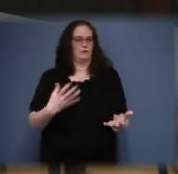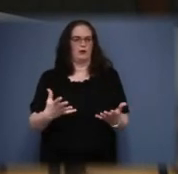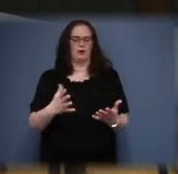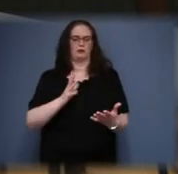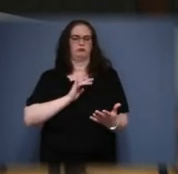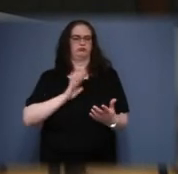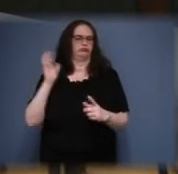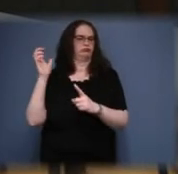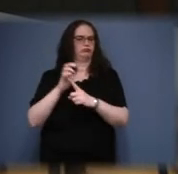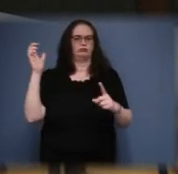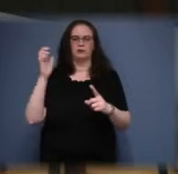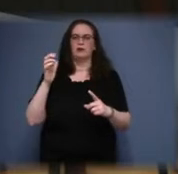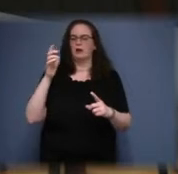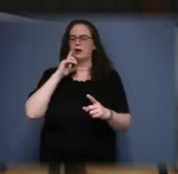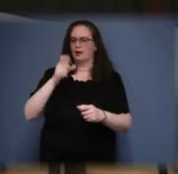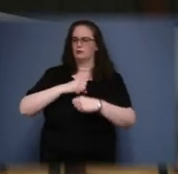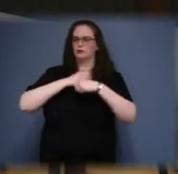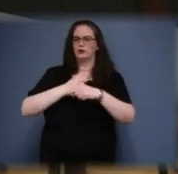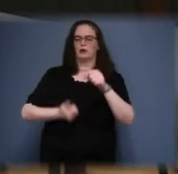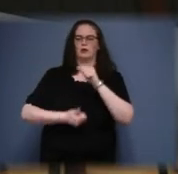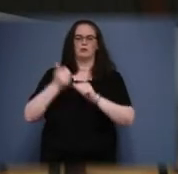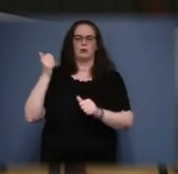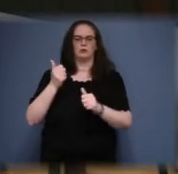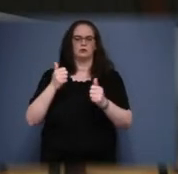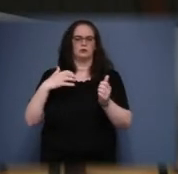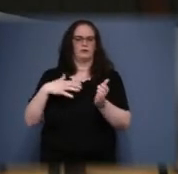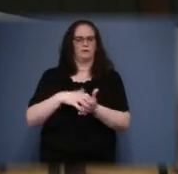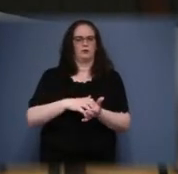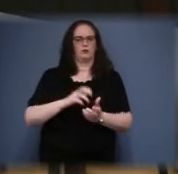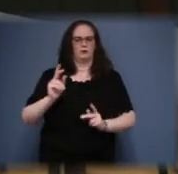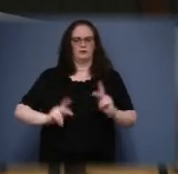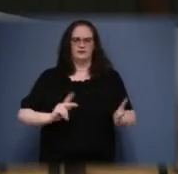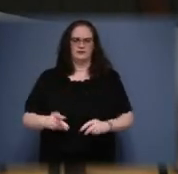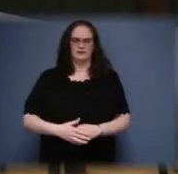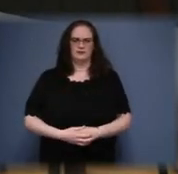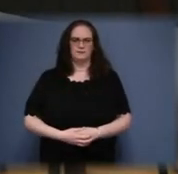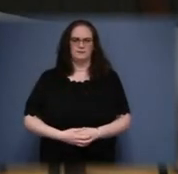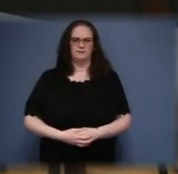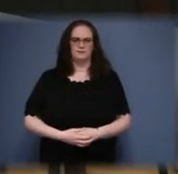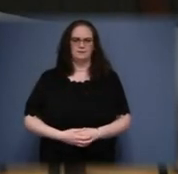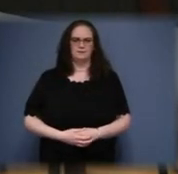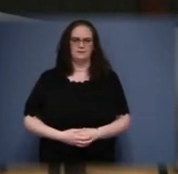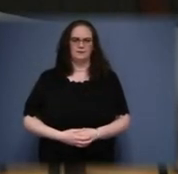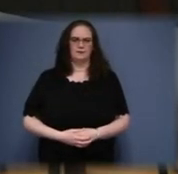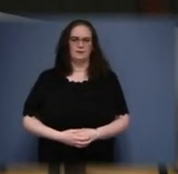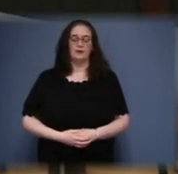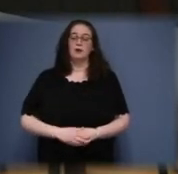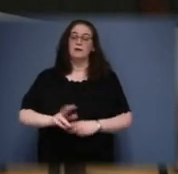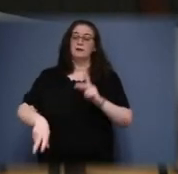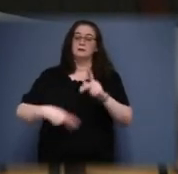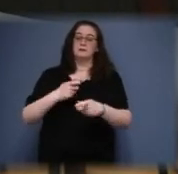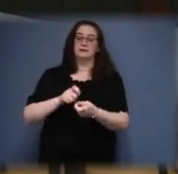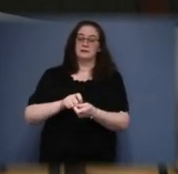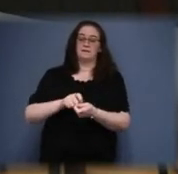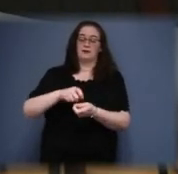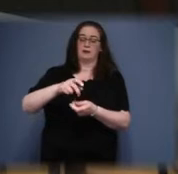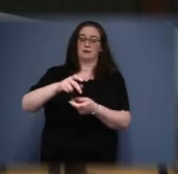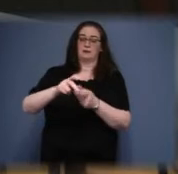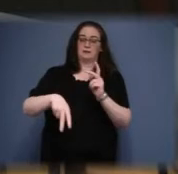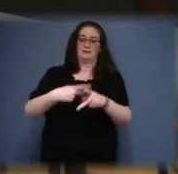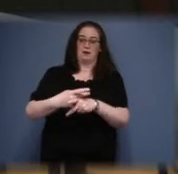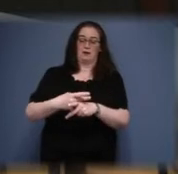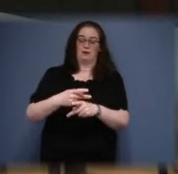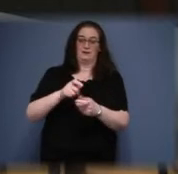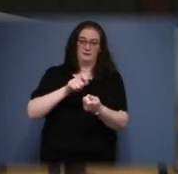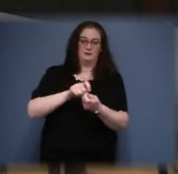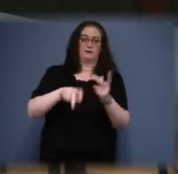of exceptional, and protecting our most vulnerable citizens." The specific type of development that you're